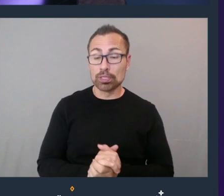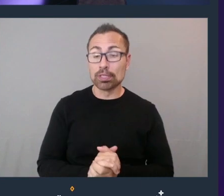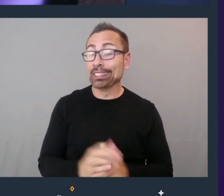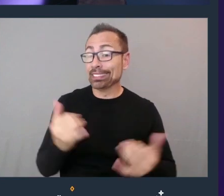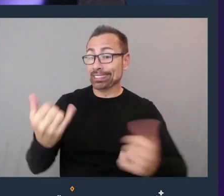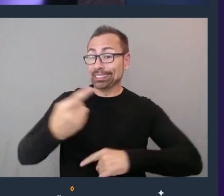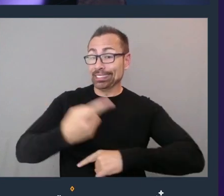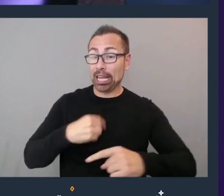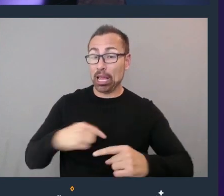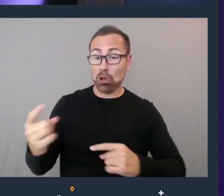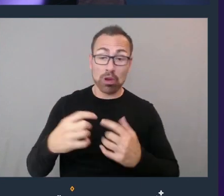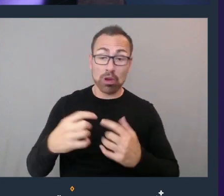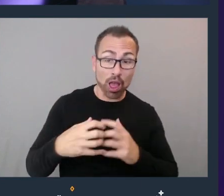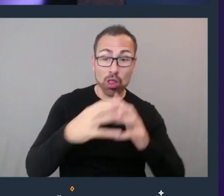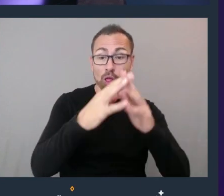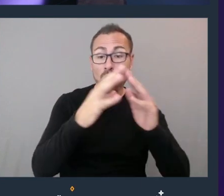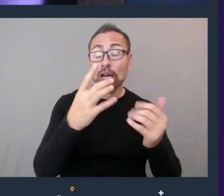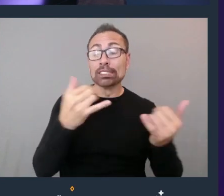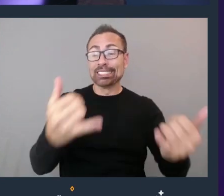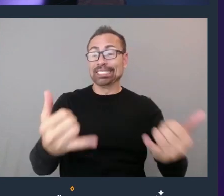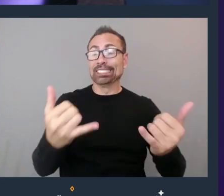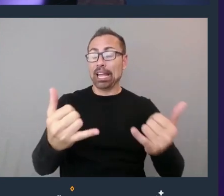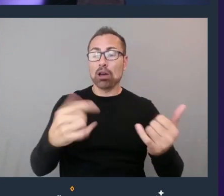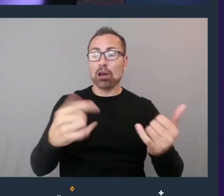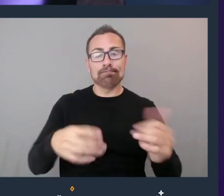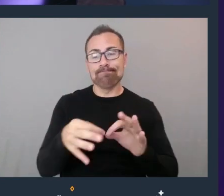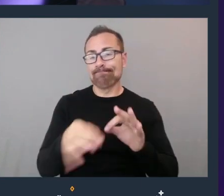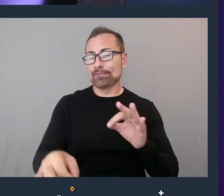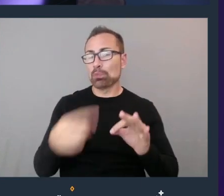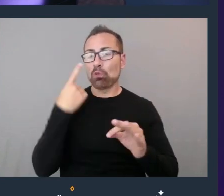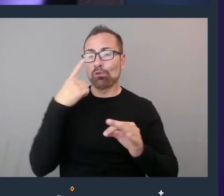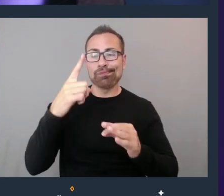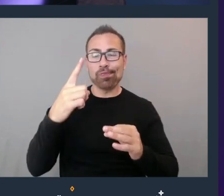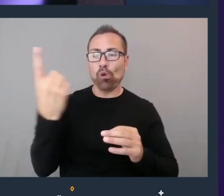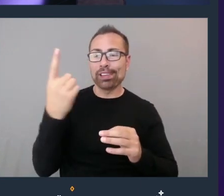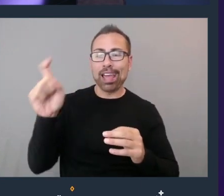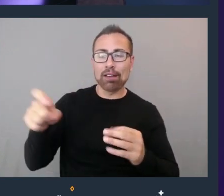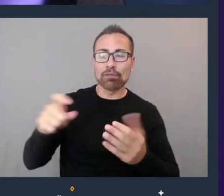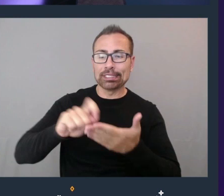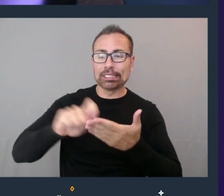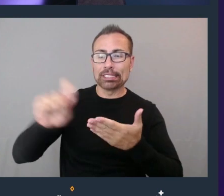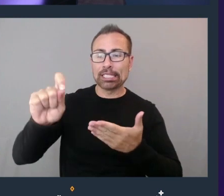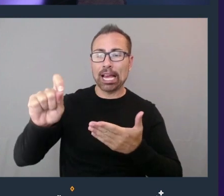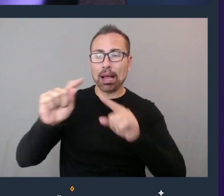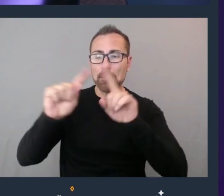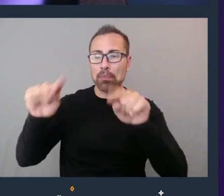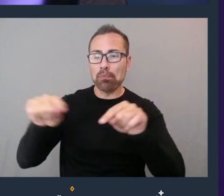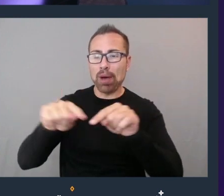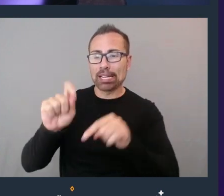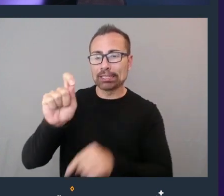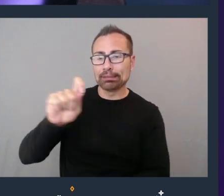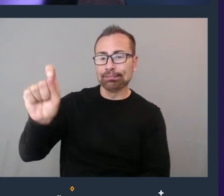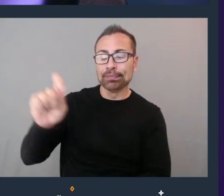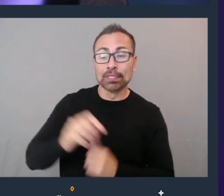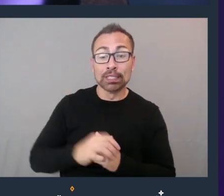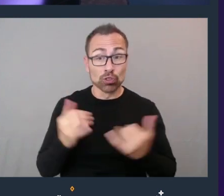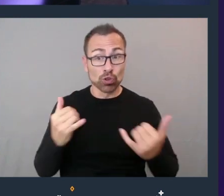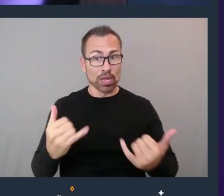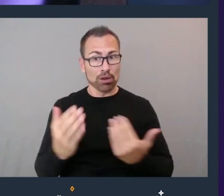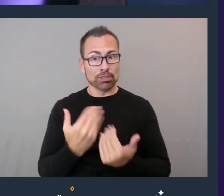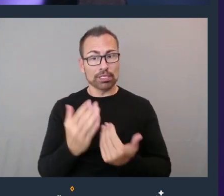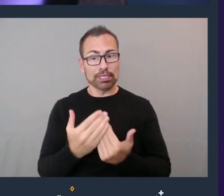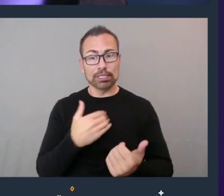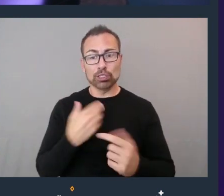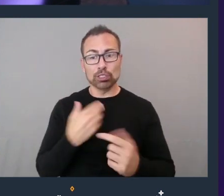to on-premises networks, we're now making this as simple as checking a box. So we're now making it easy to use gateway-style Private Link endpoints